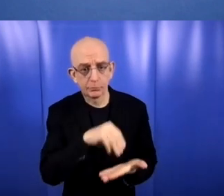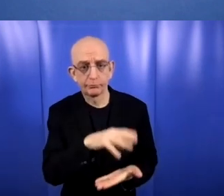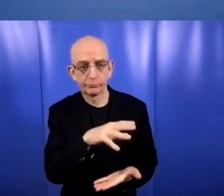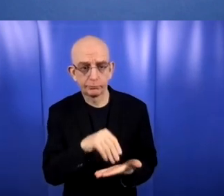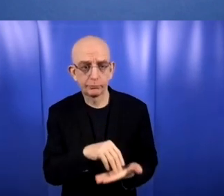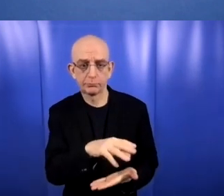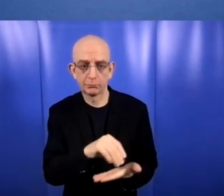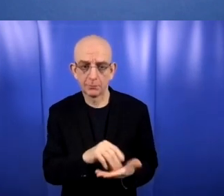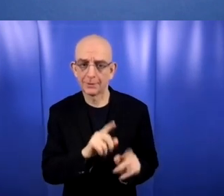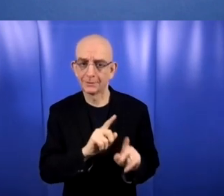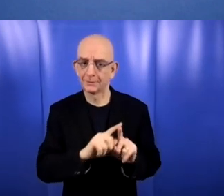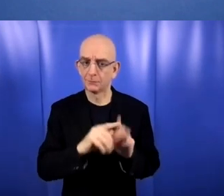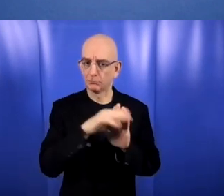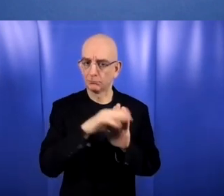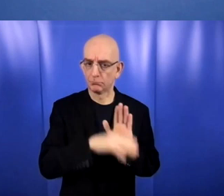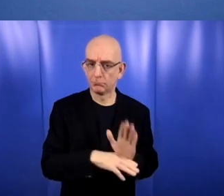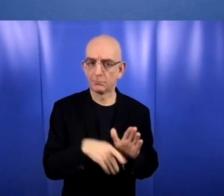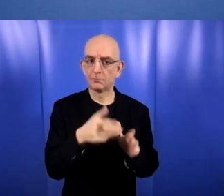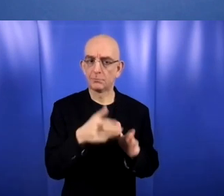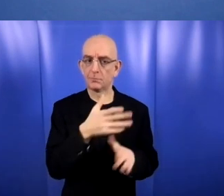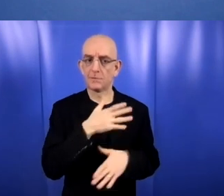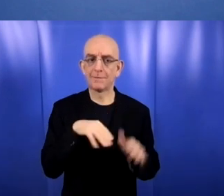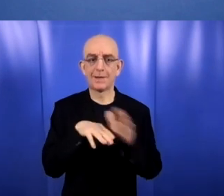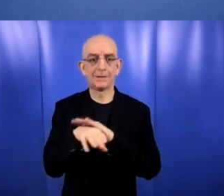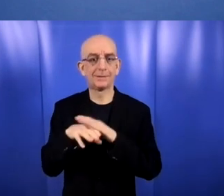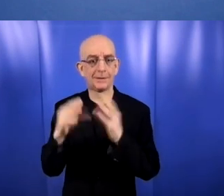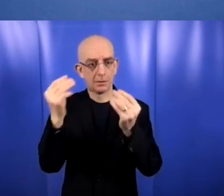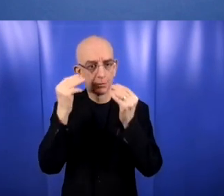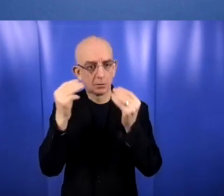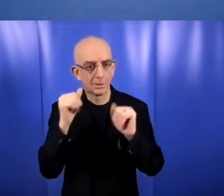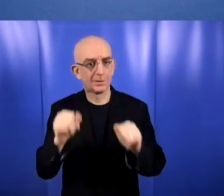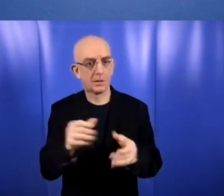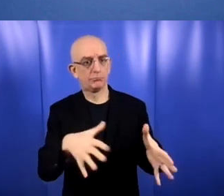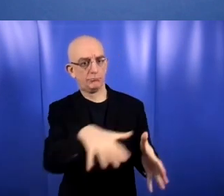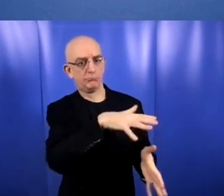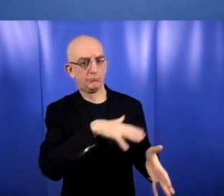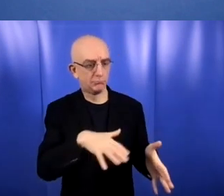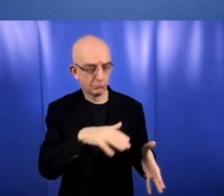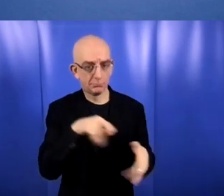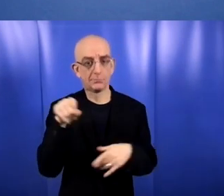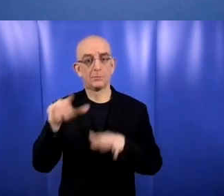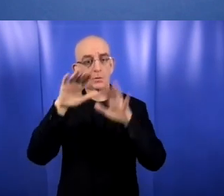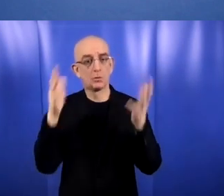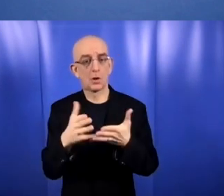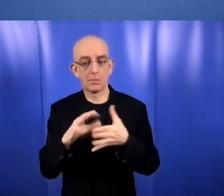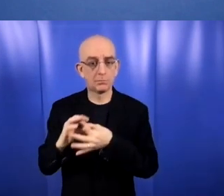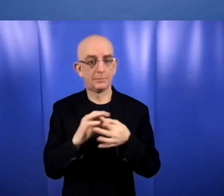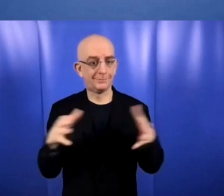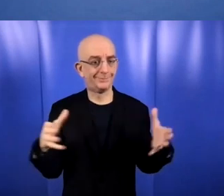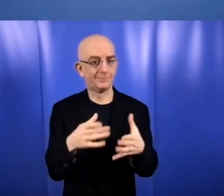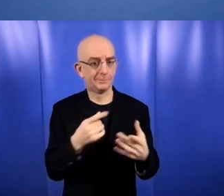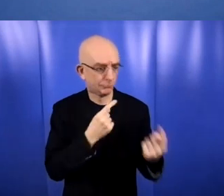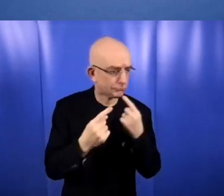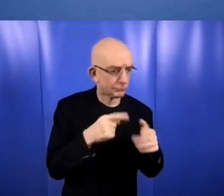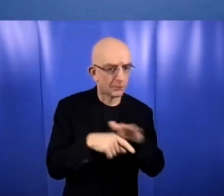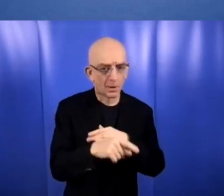to refugees and host communities. So there is some scope, but I believe that in this